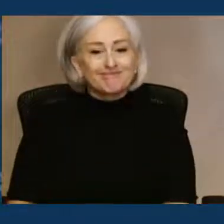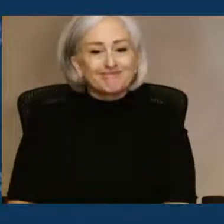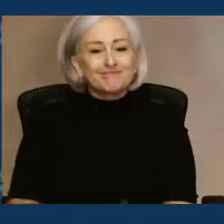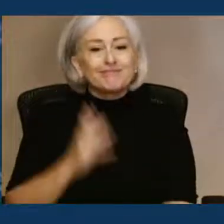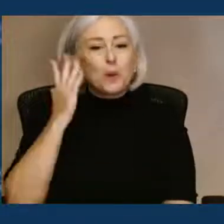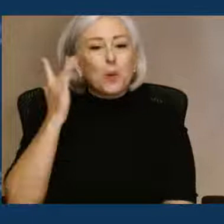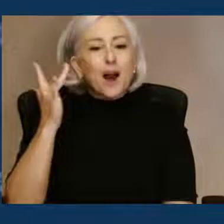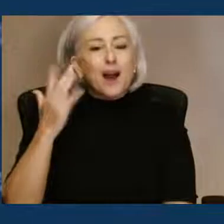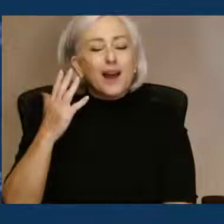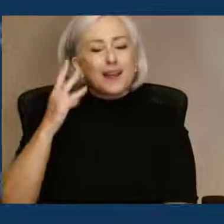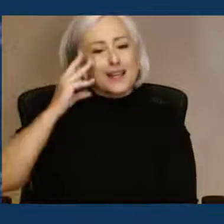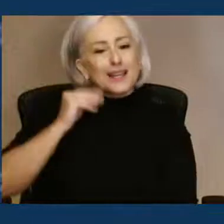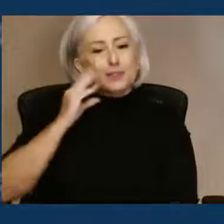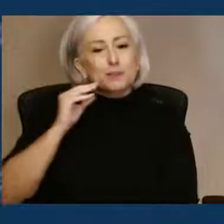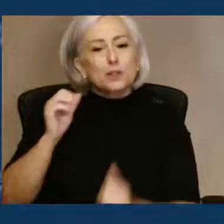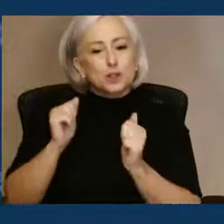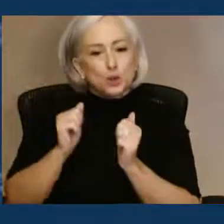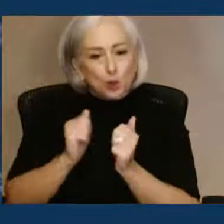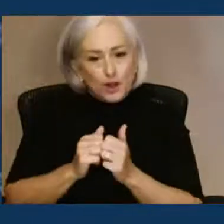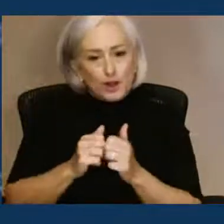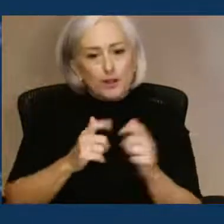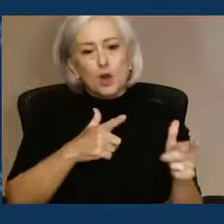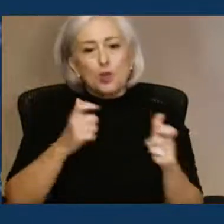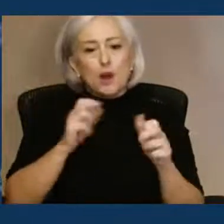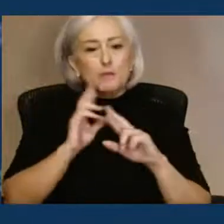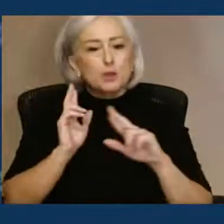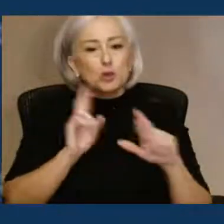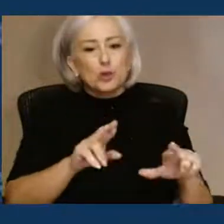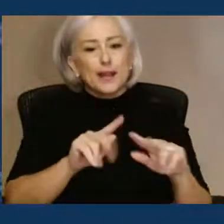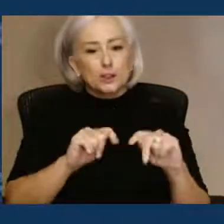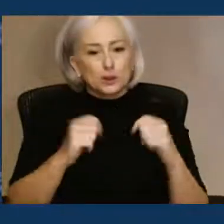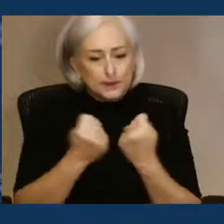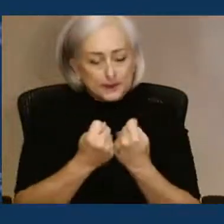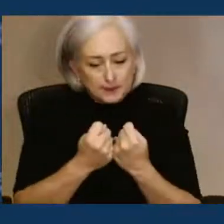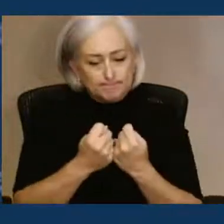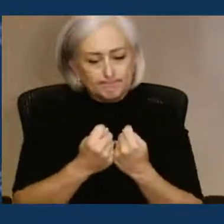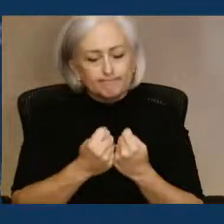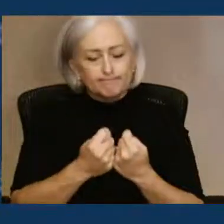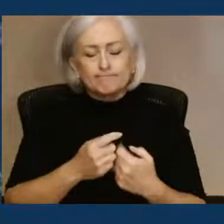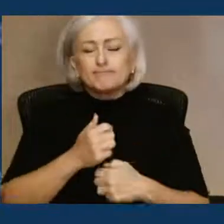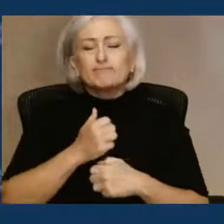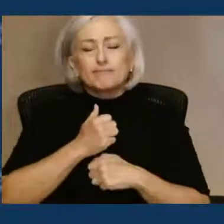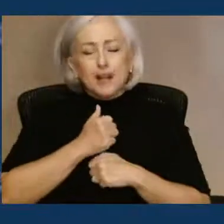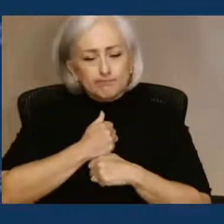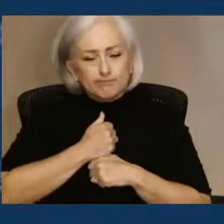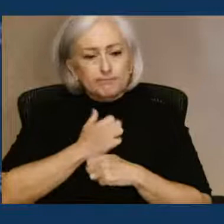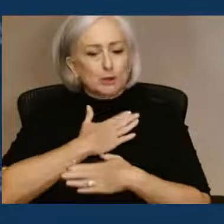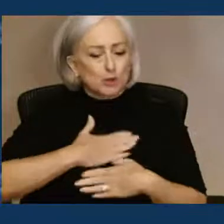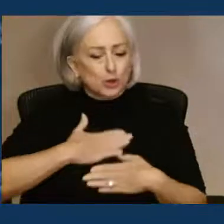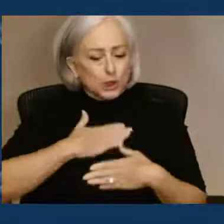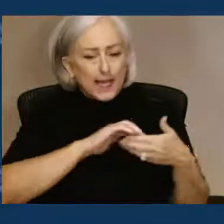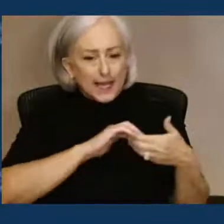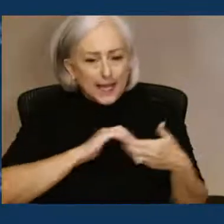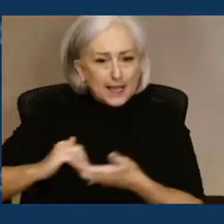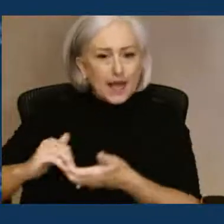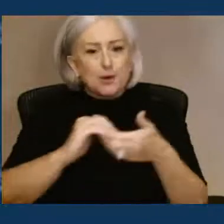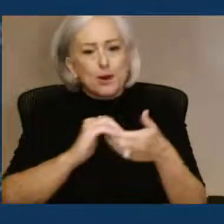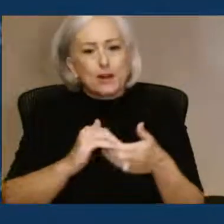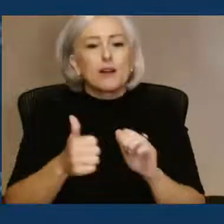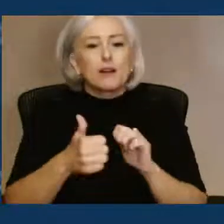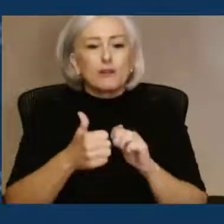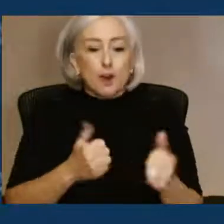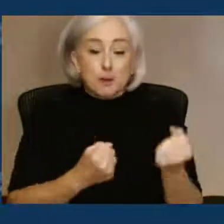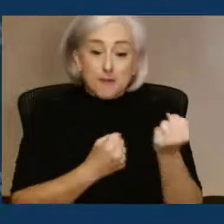my experience with the rapid reactor teams. I really appreciate the collaboration there between advocates, clinicians, and